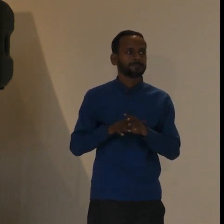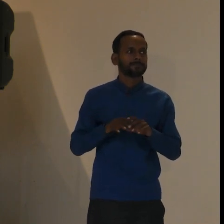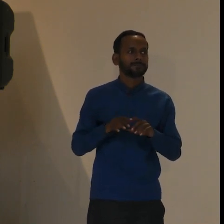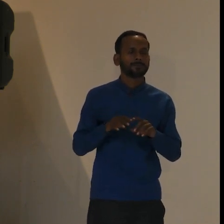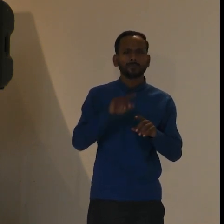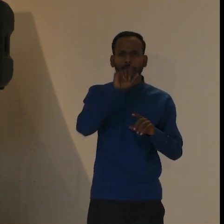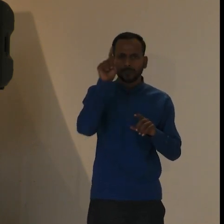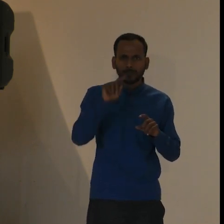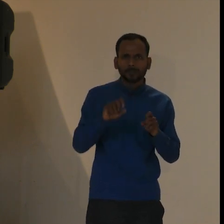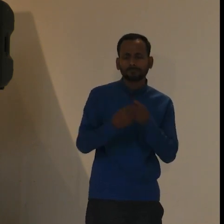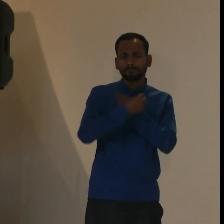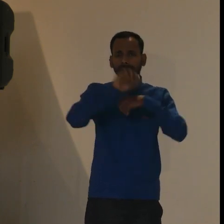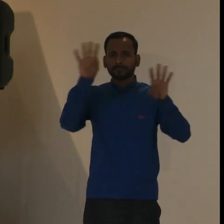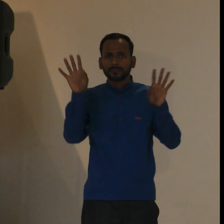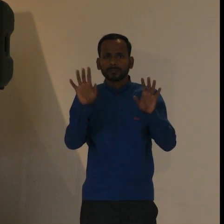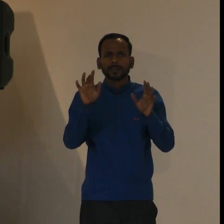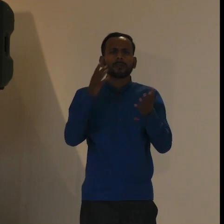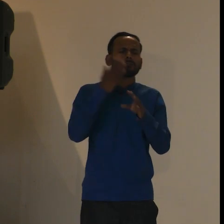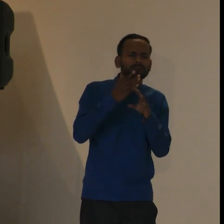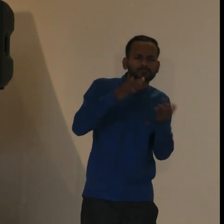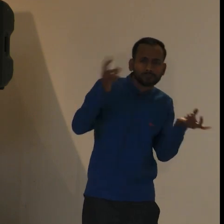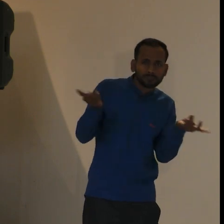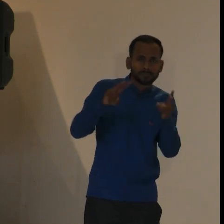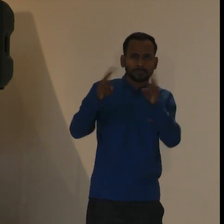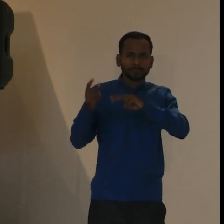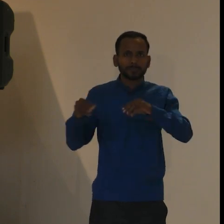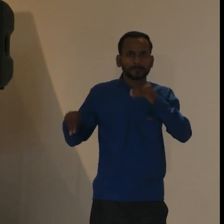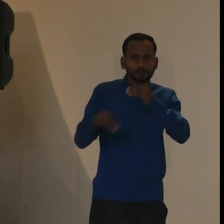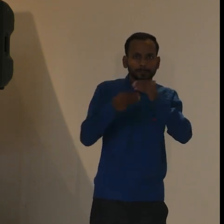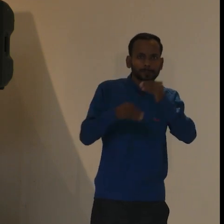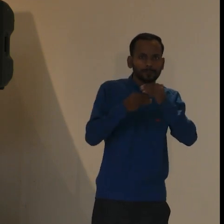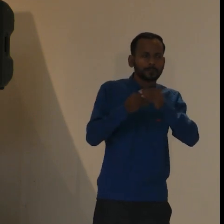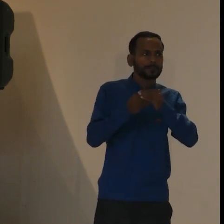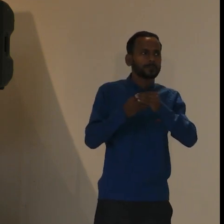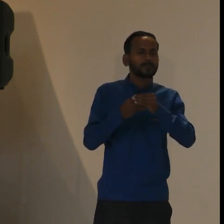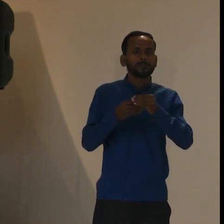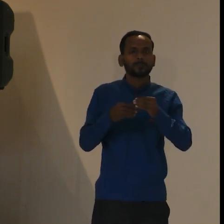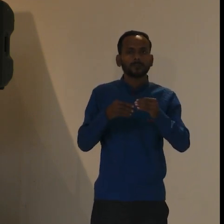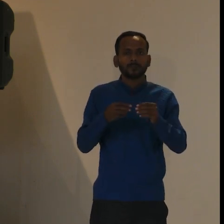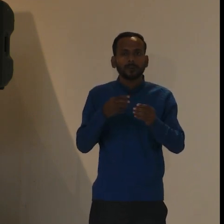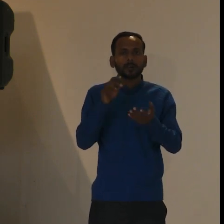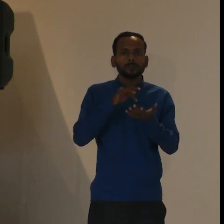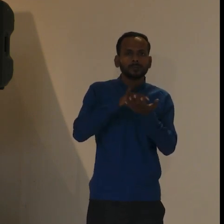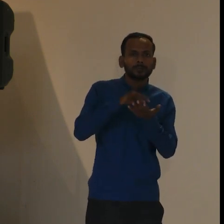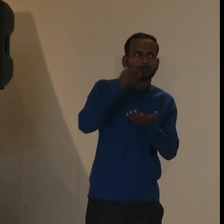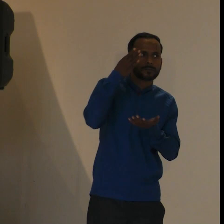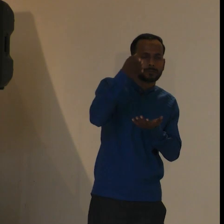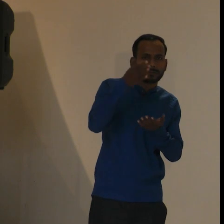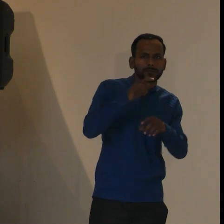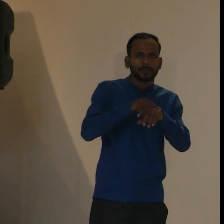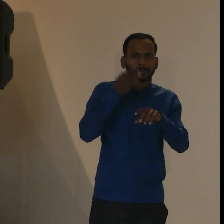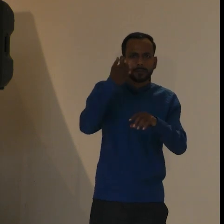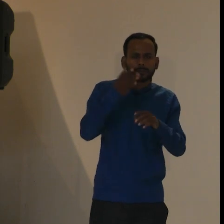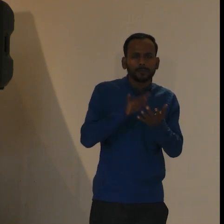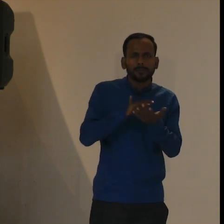ruled, or independence happened, whatever it is. And for me, that was so magical because I could locate time. I could locate